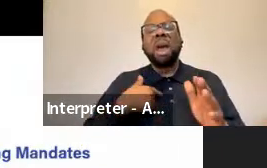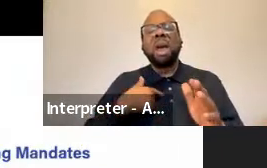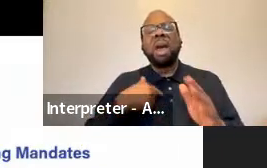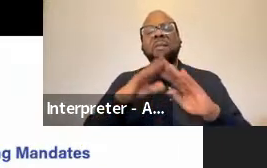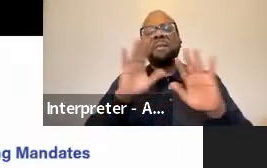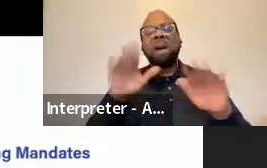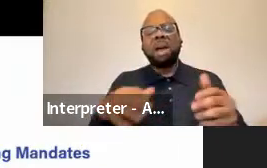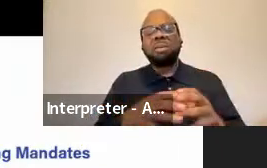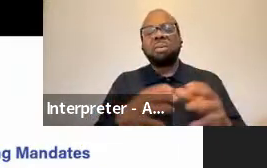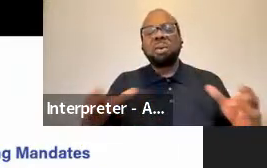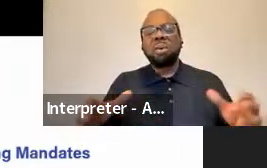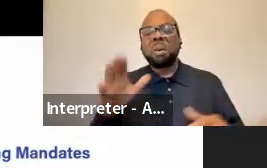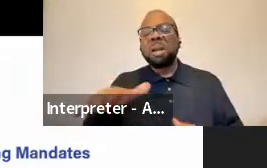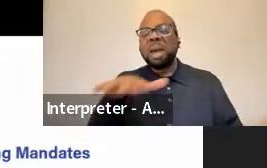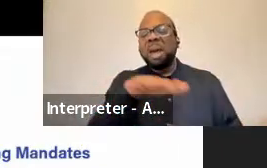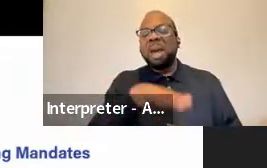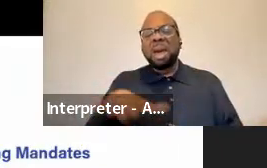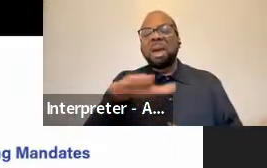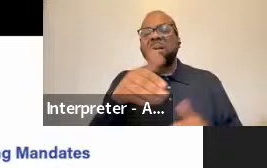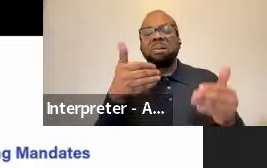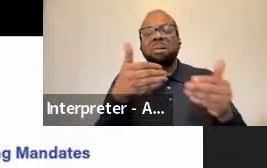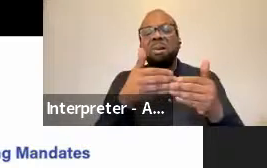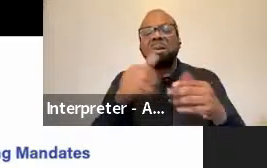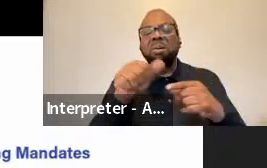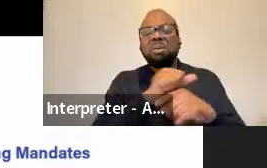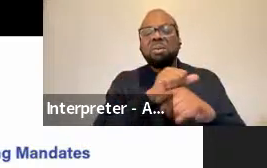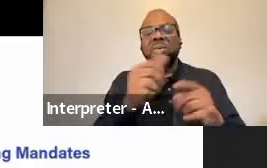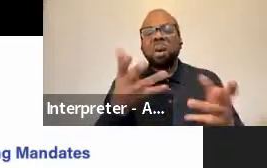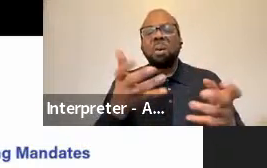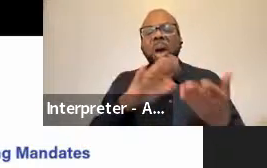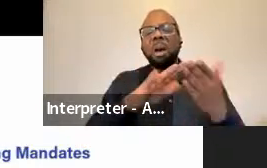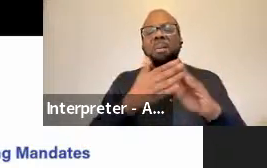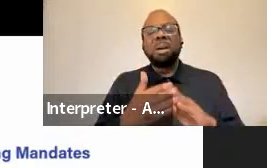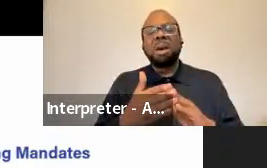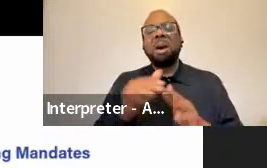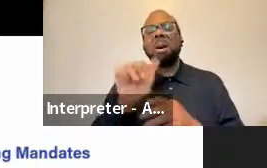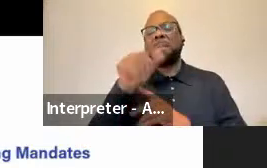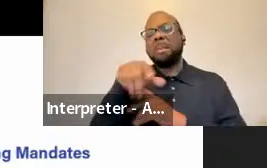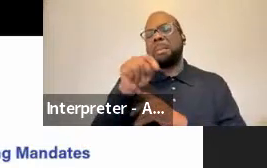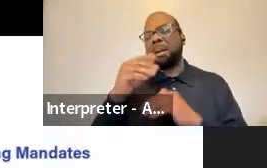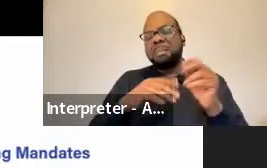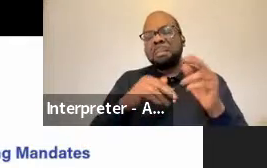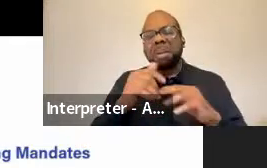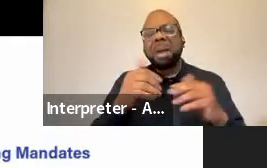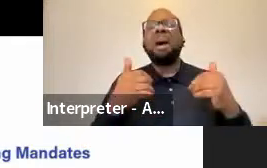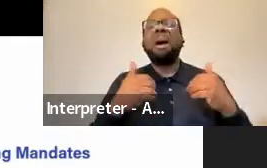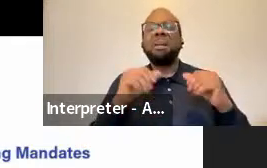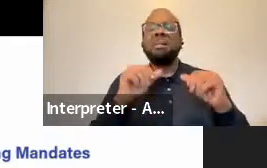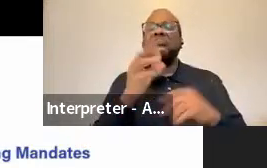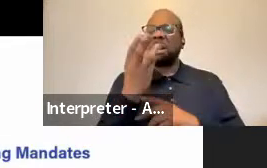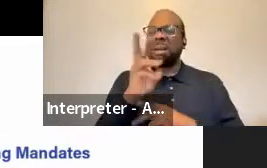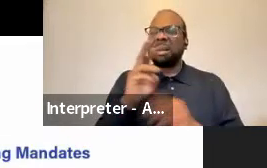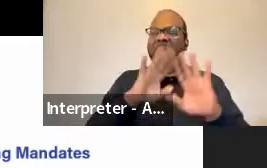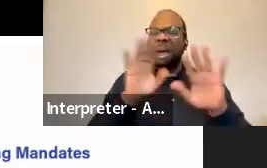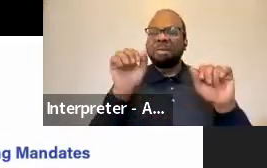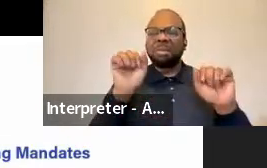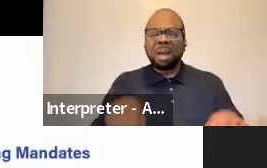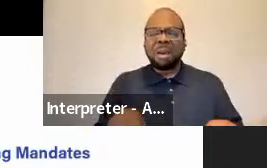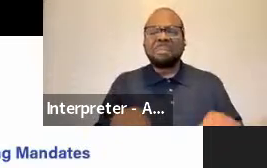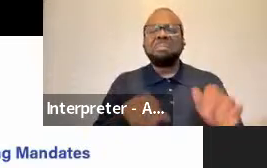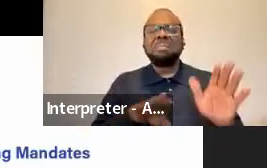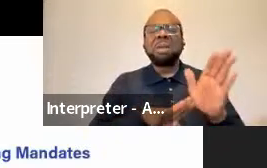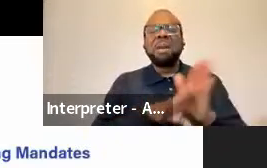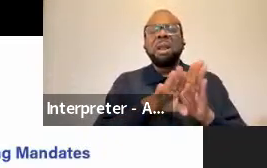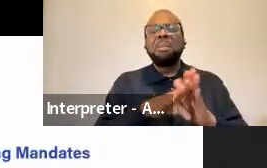great location near a train and wants to turn it into an apartment building. The site could fit 16 homes, but developer stops at just